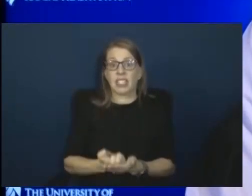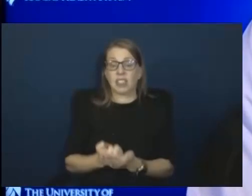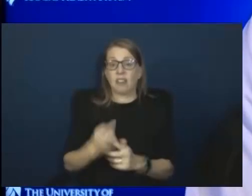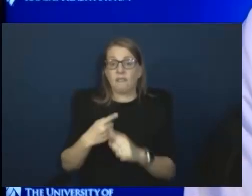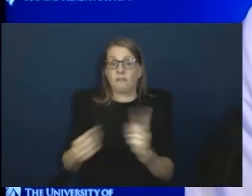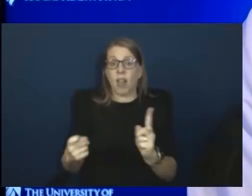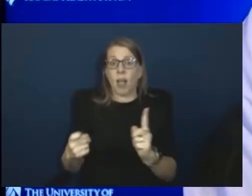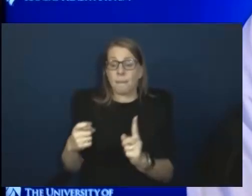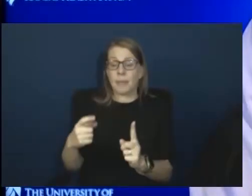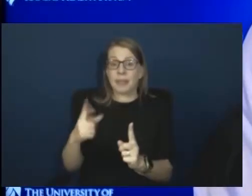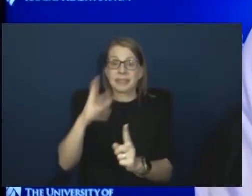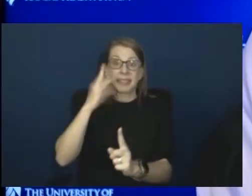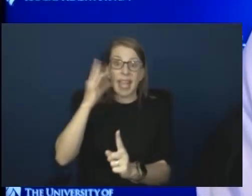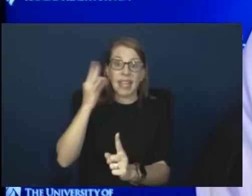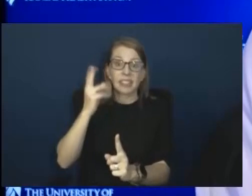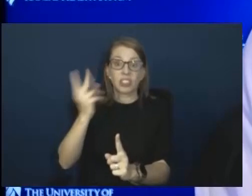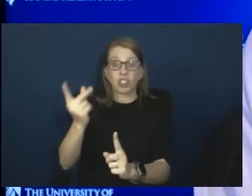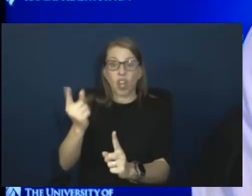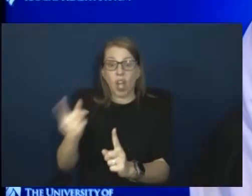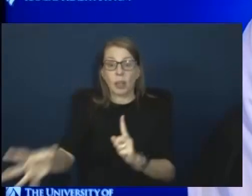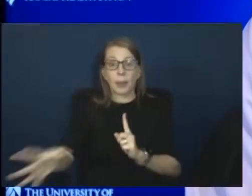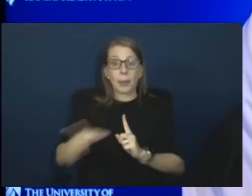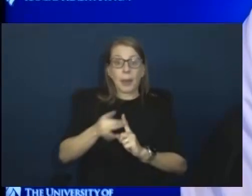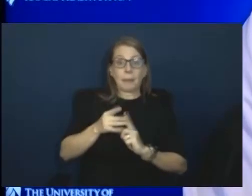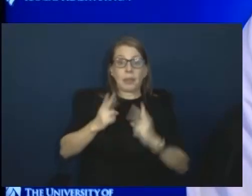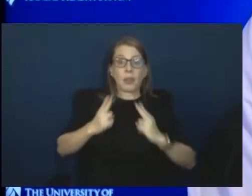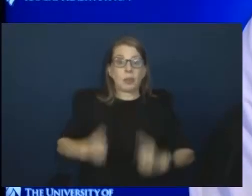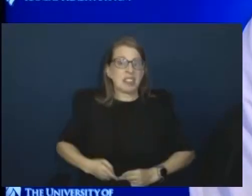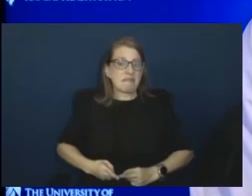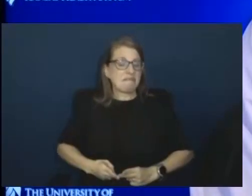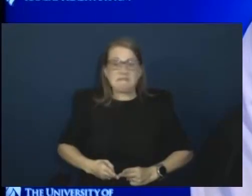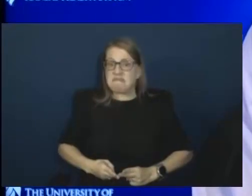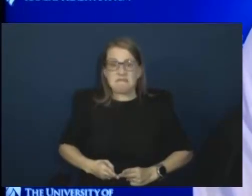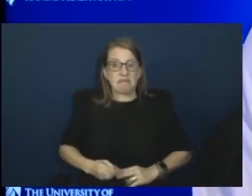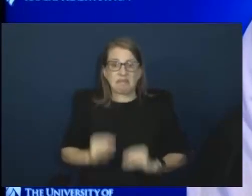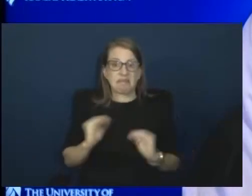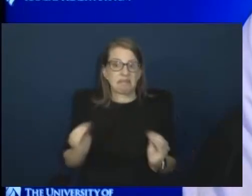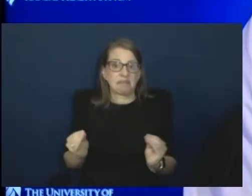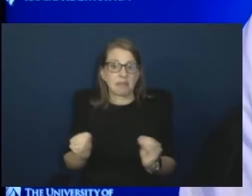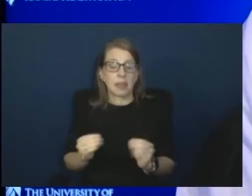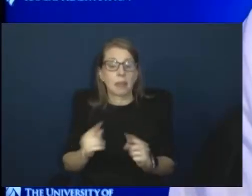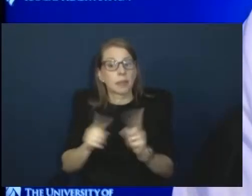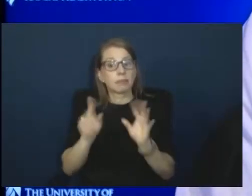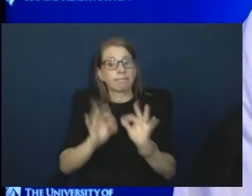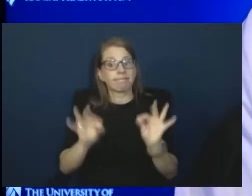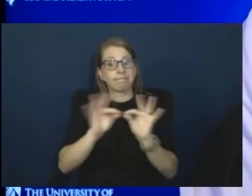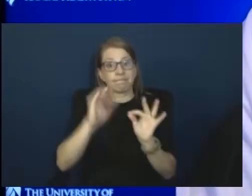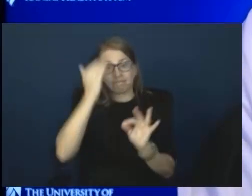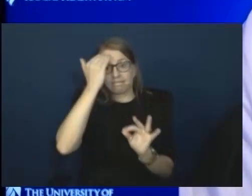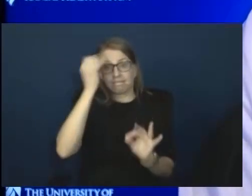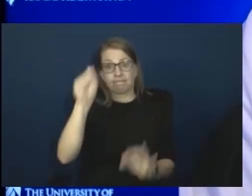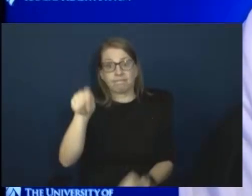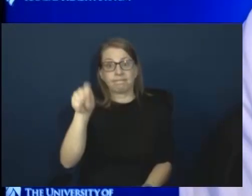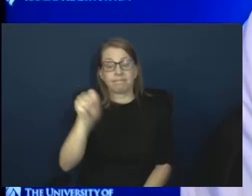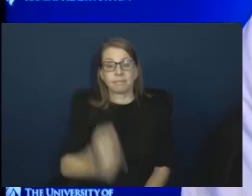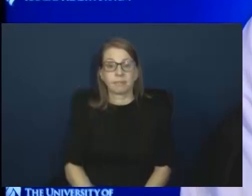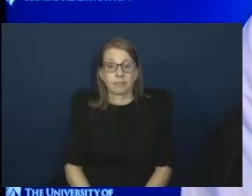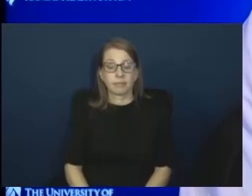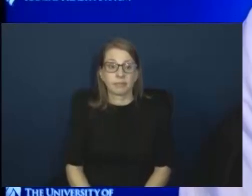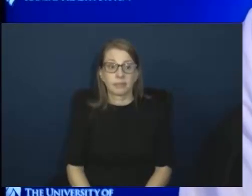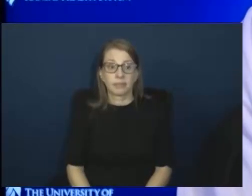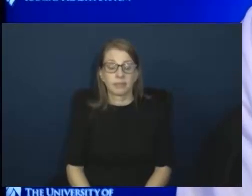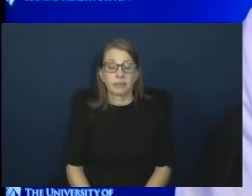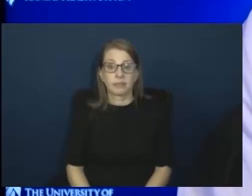from those animals to the human population. So I think, but that is important to know. And I think there always could be